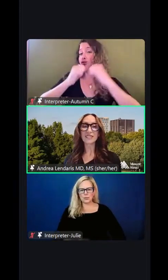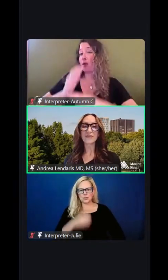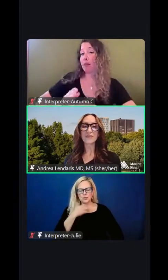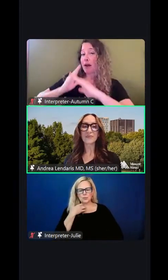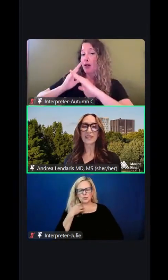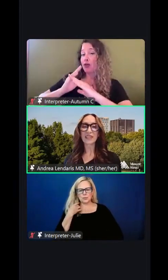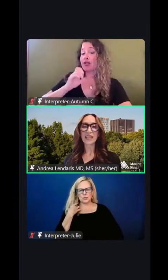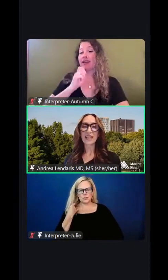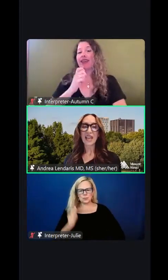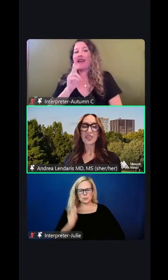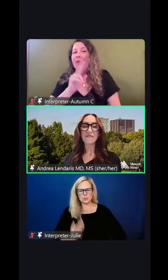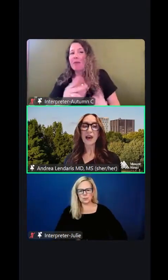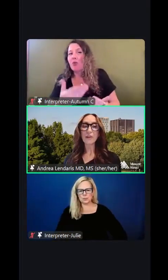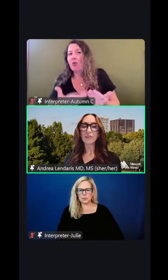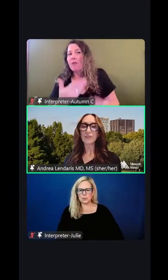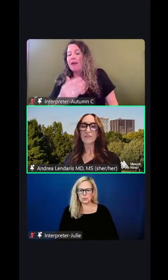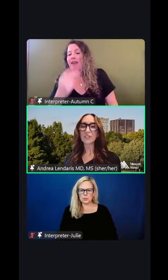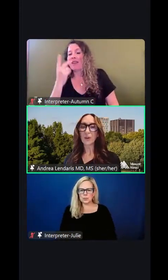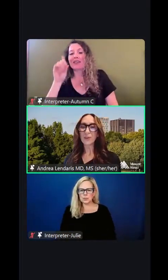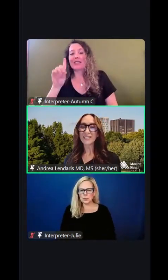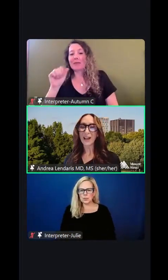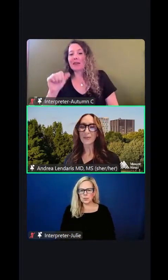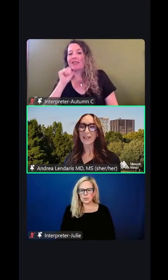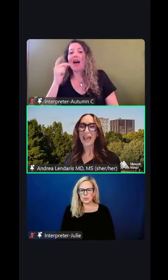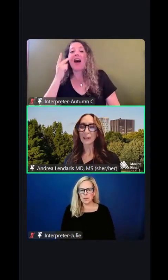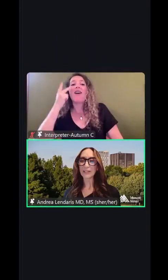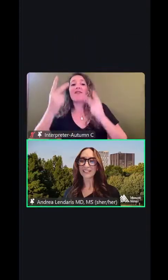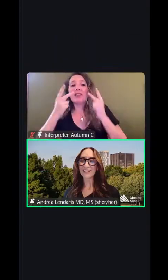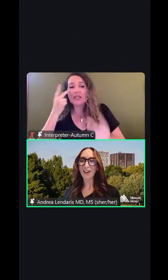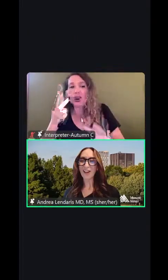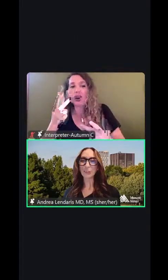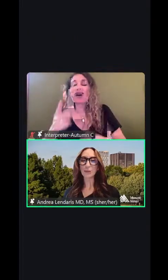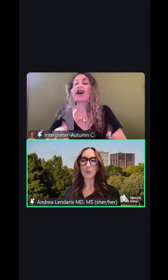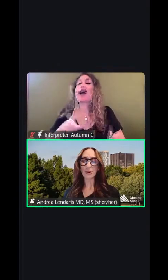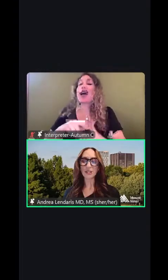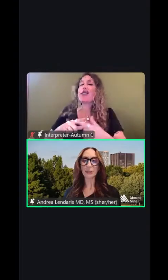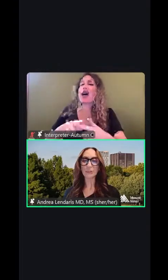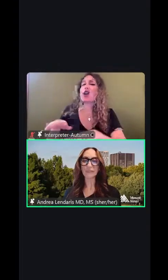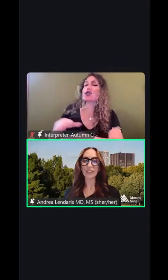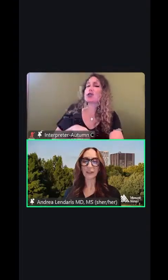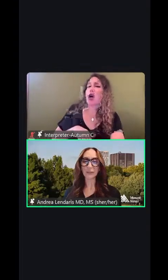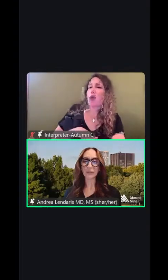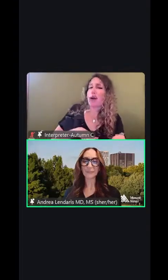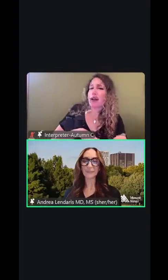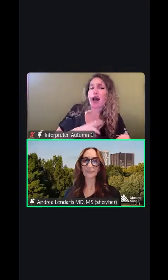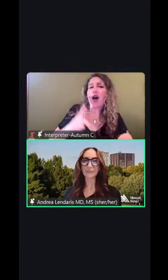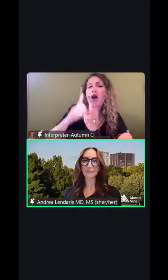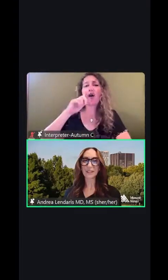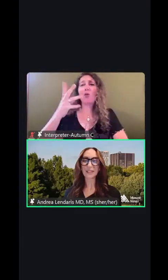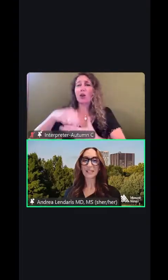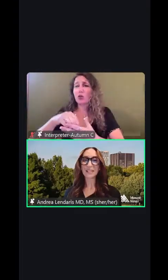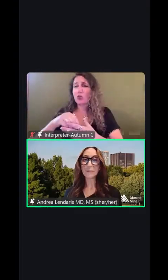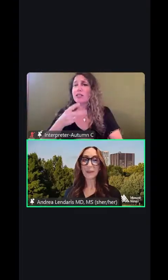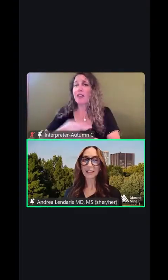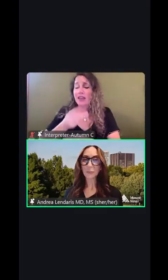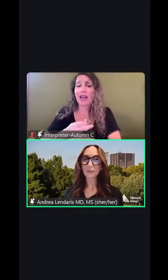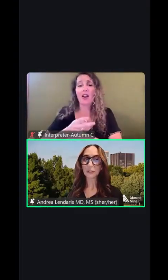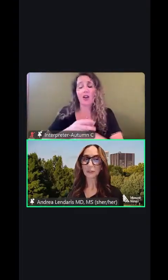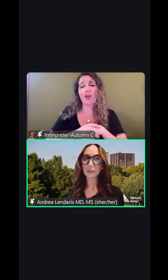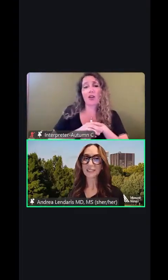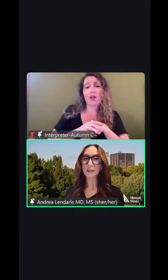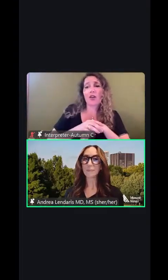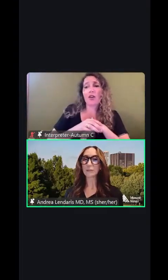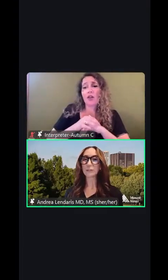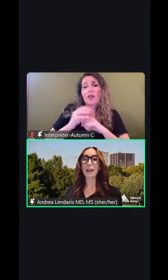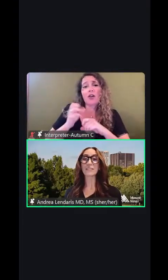disabilities, and the value of slowing down and allocating time to support inclusive care. The impact that we've